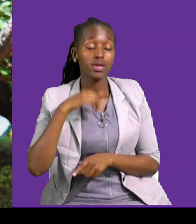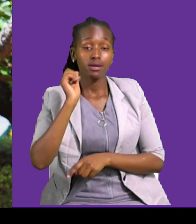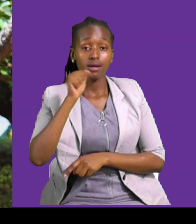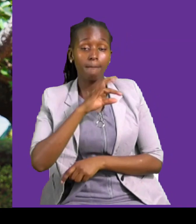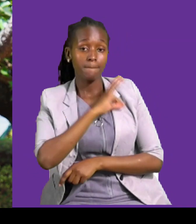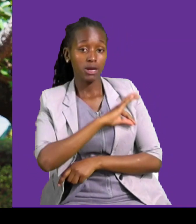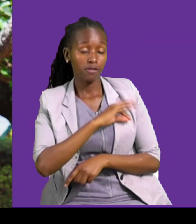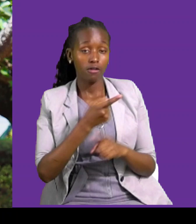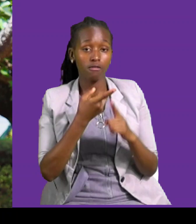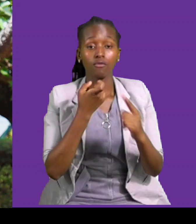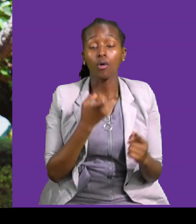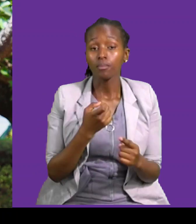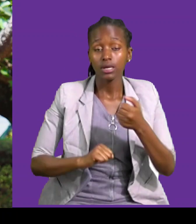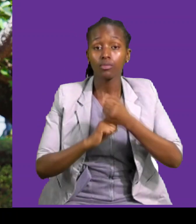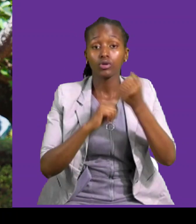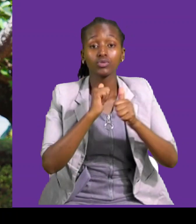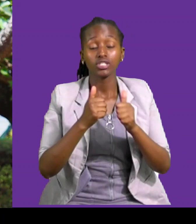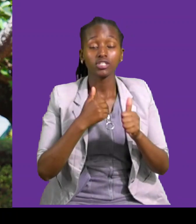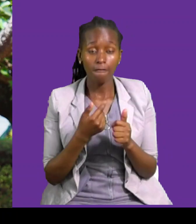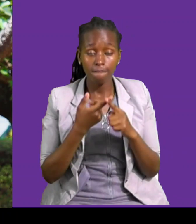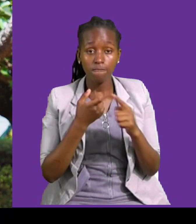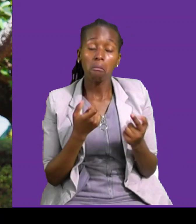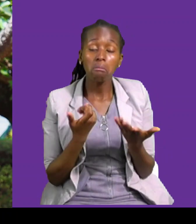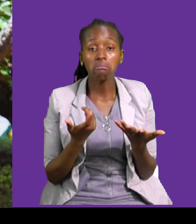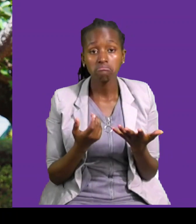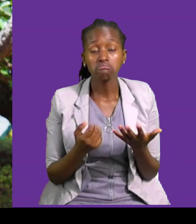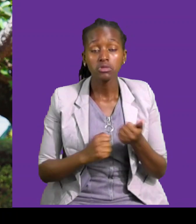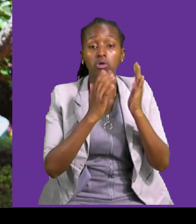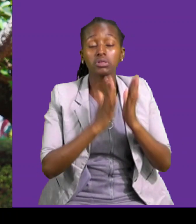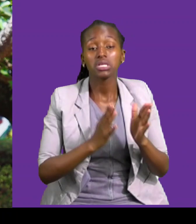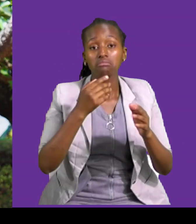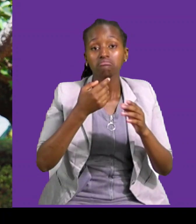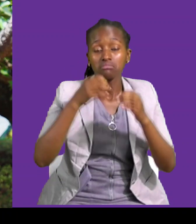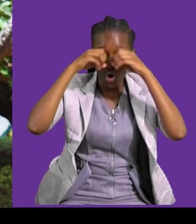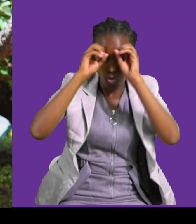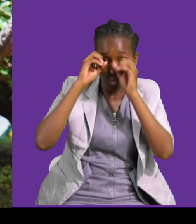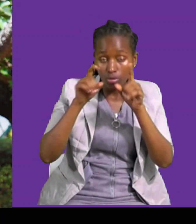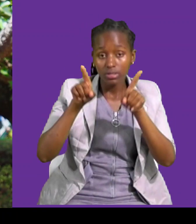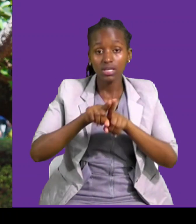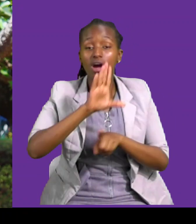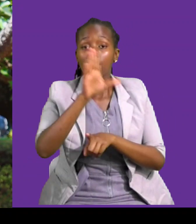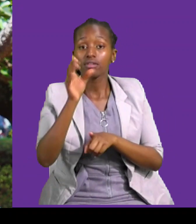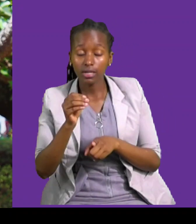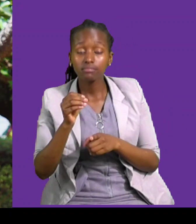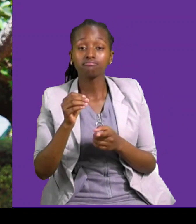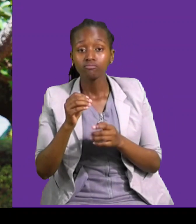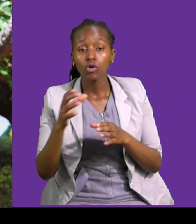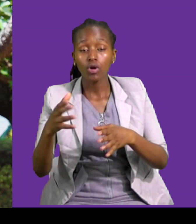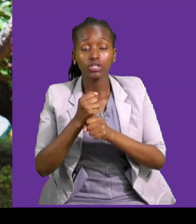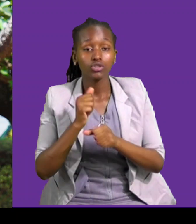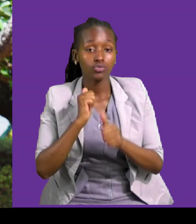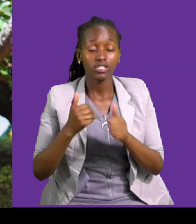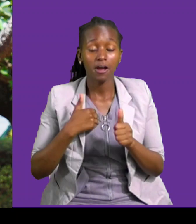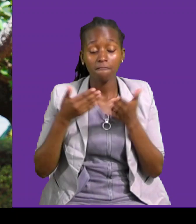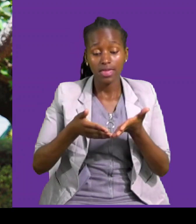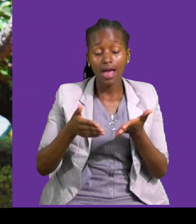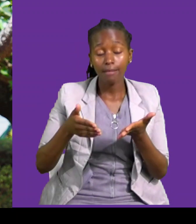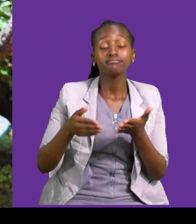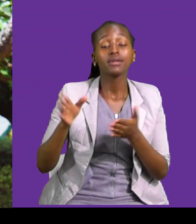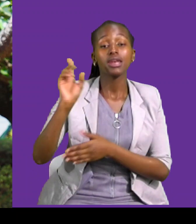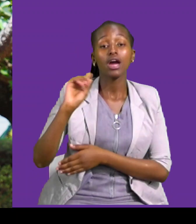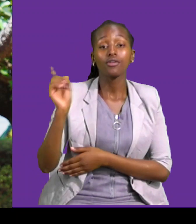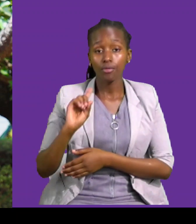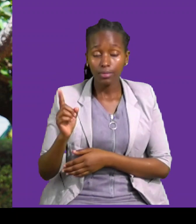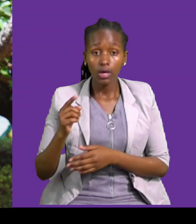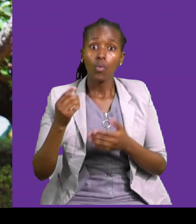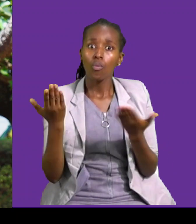the support of our sponsors, Google, Novartis, the African Guarantee Fund. They are based in Nairobi, so there was a lot of pros to